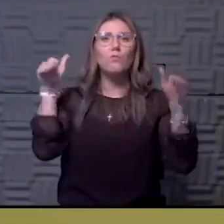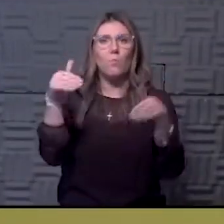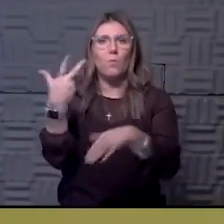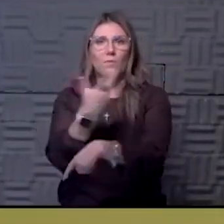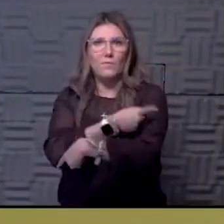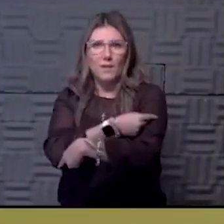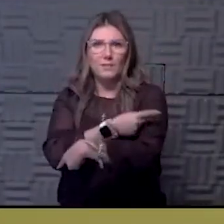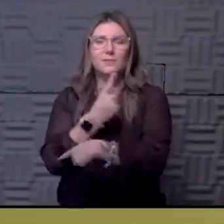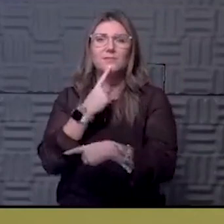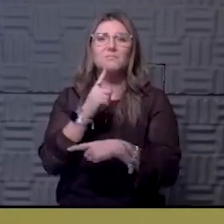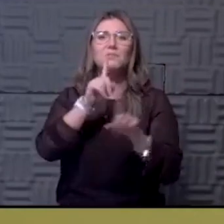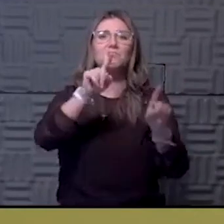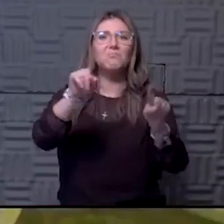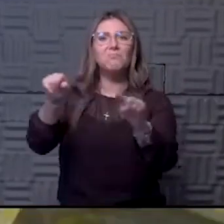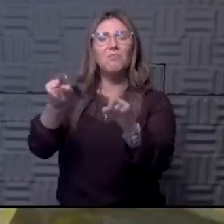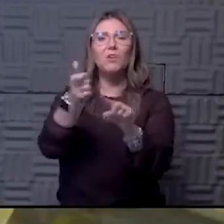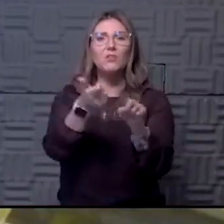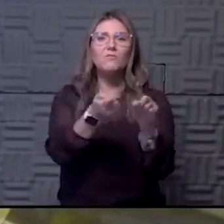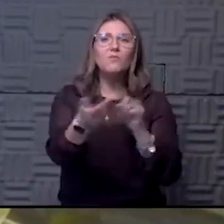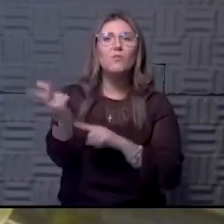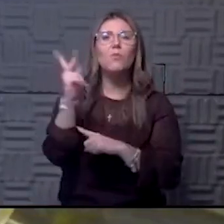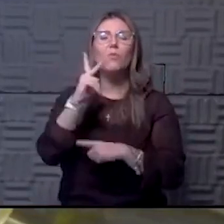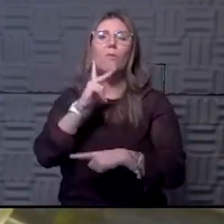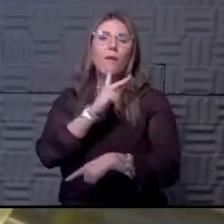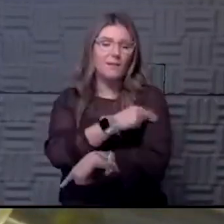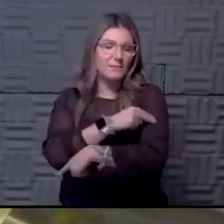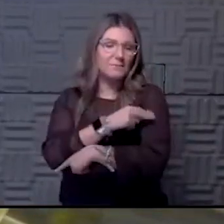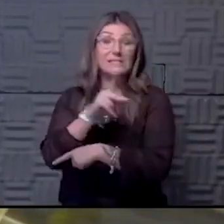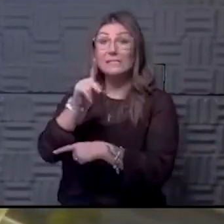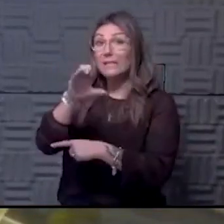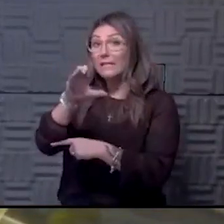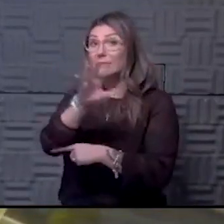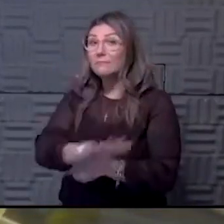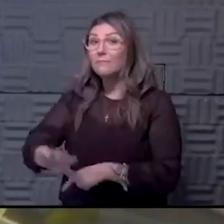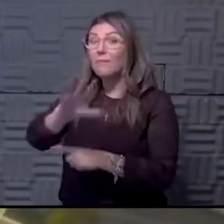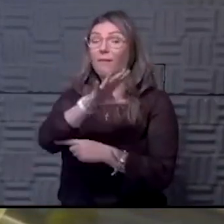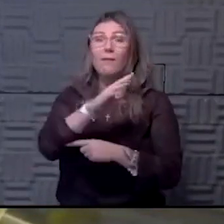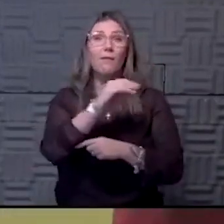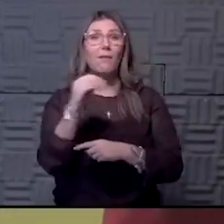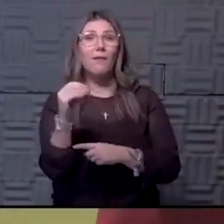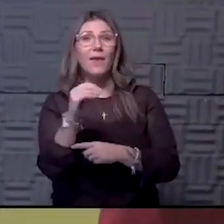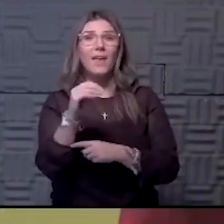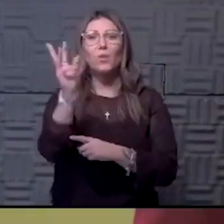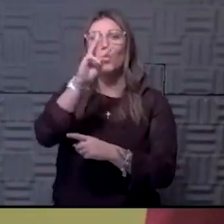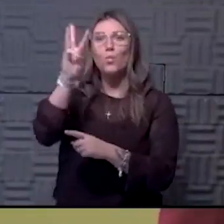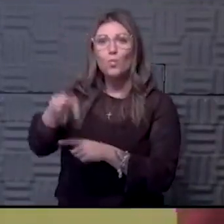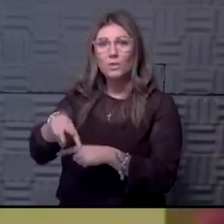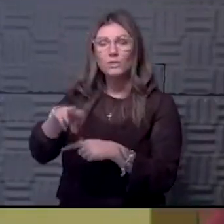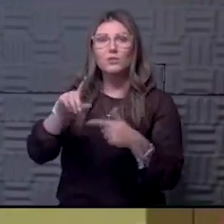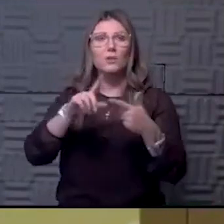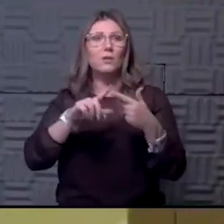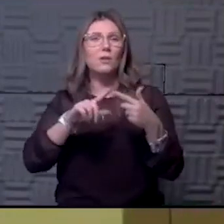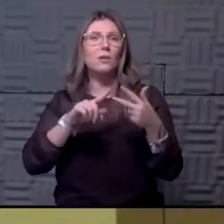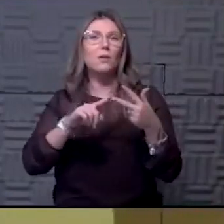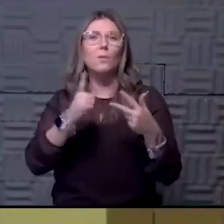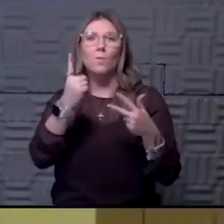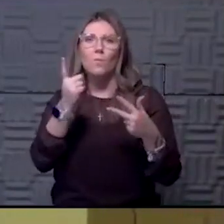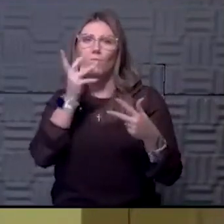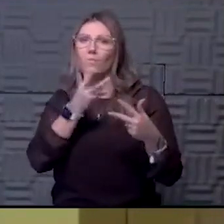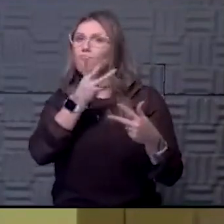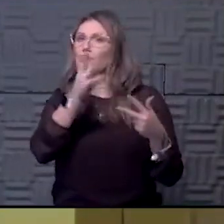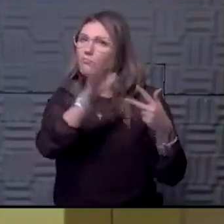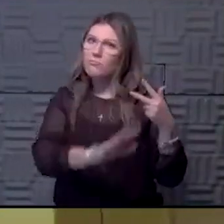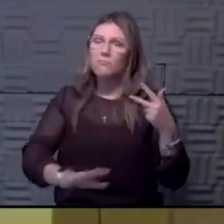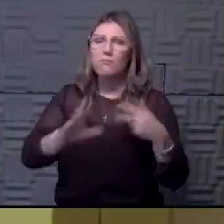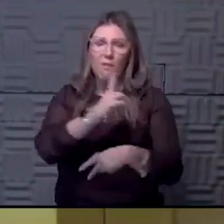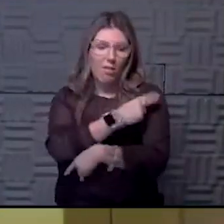to a couple of hospitals in the Kansas City area and a couple of hospitals in the Wichita area and one rural hospital.